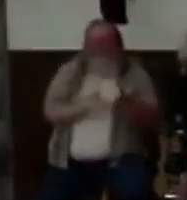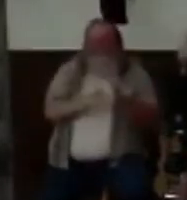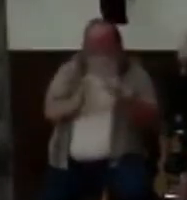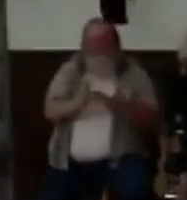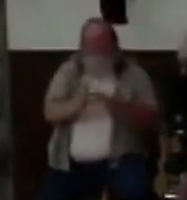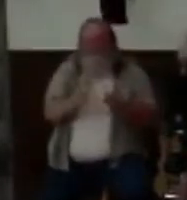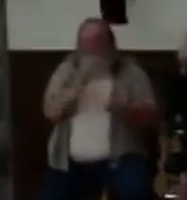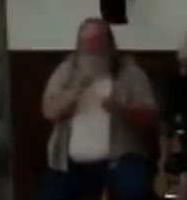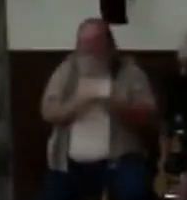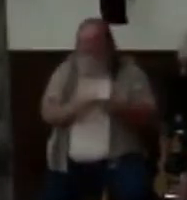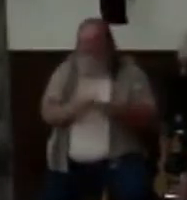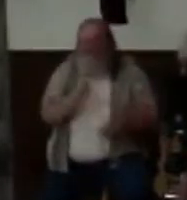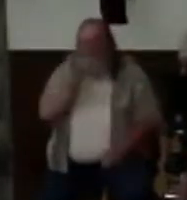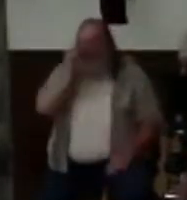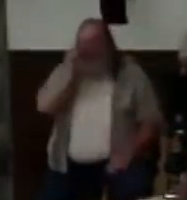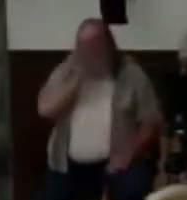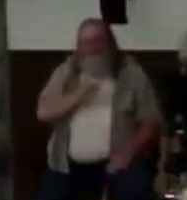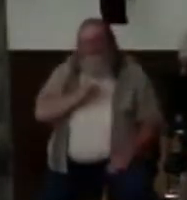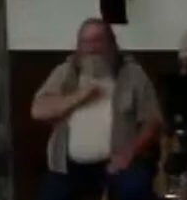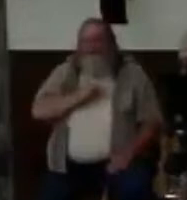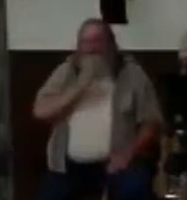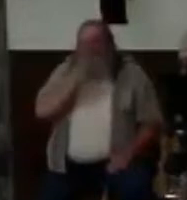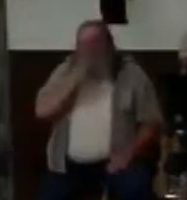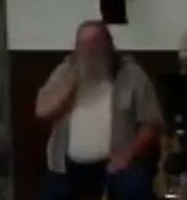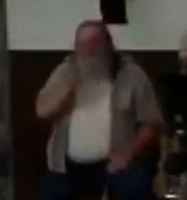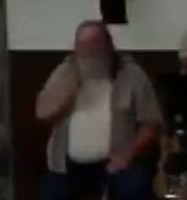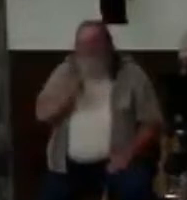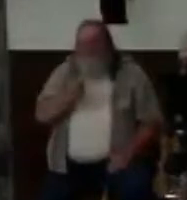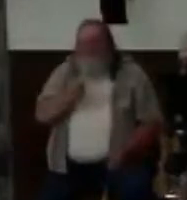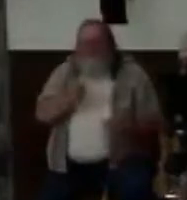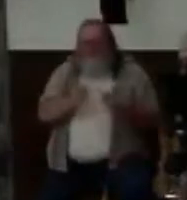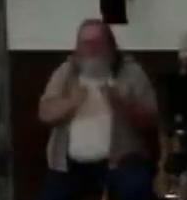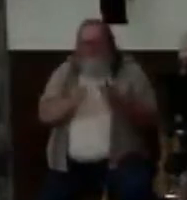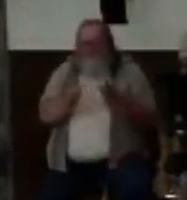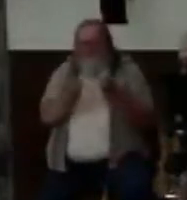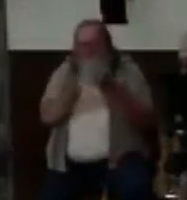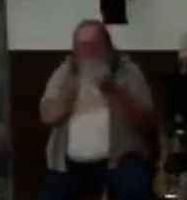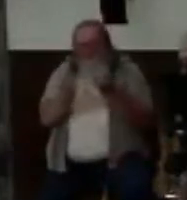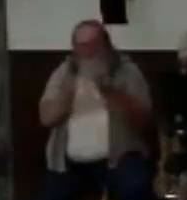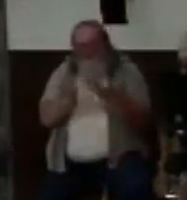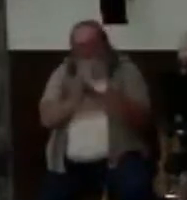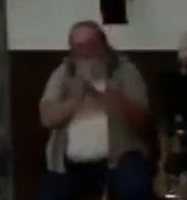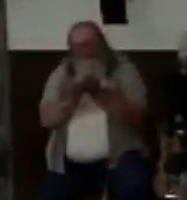as I mentioned, there are prophetic books in the Bible that speak of Christ's return.